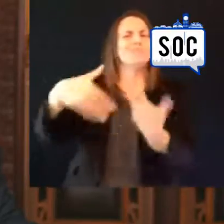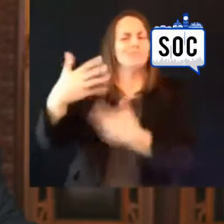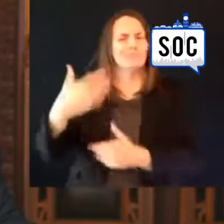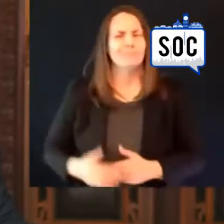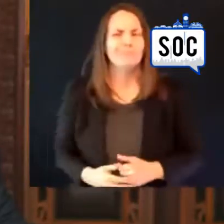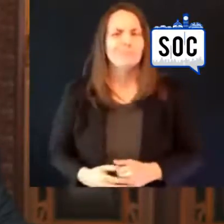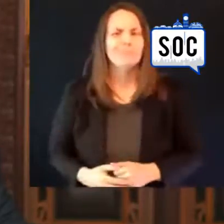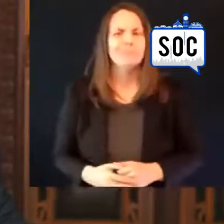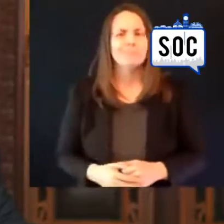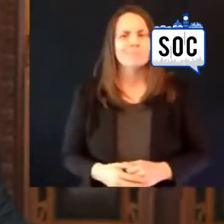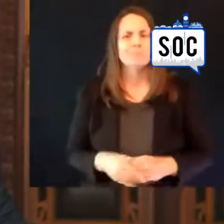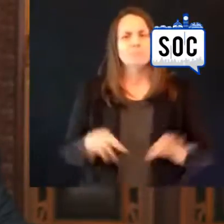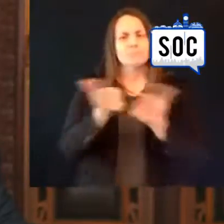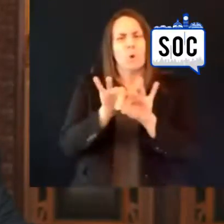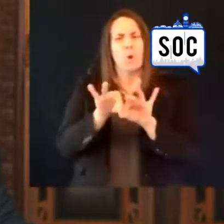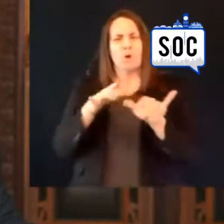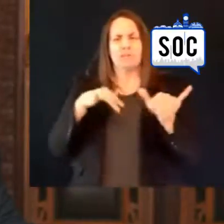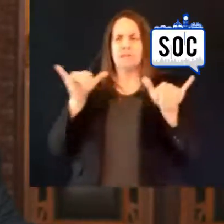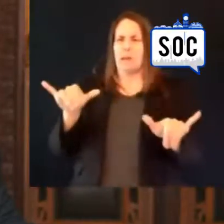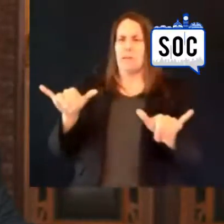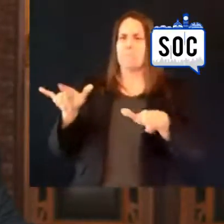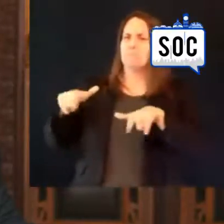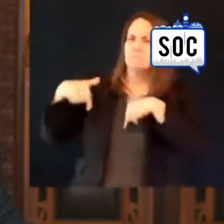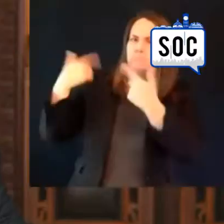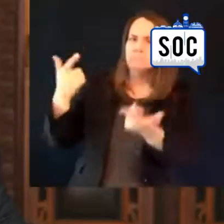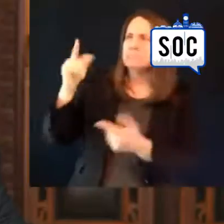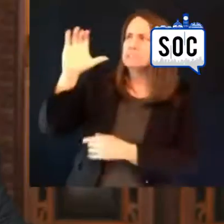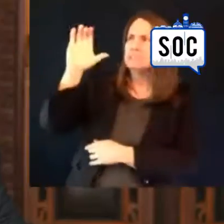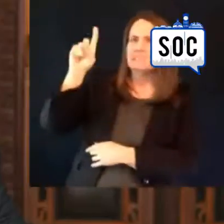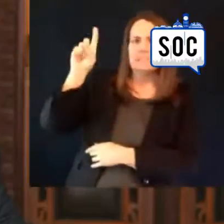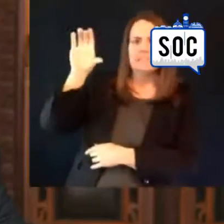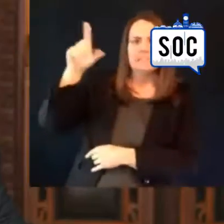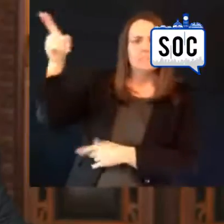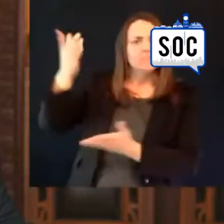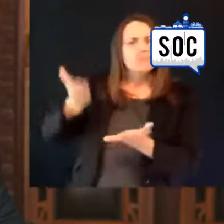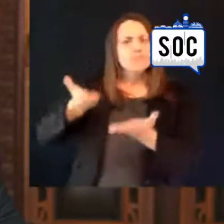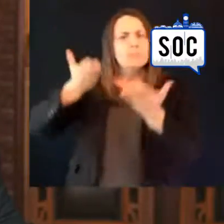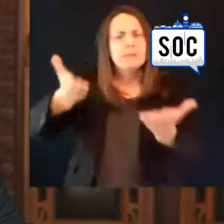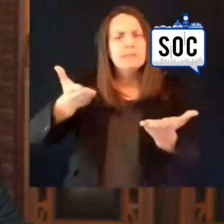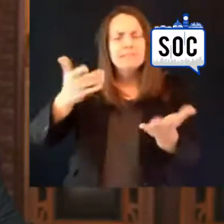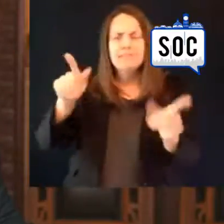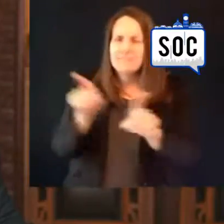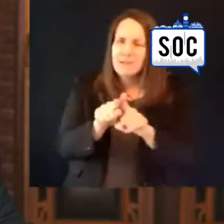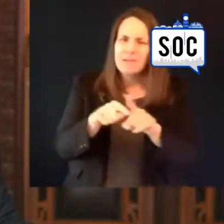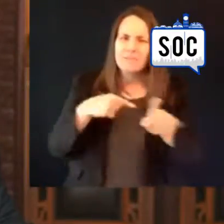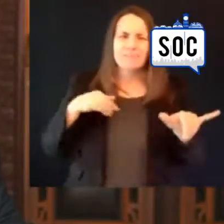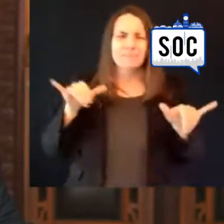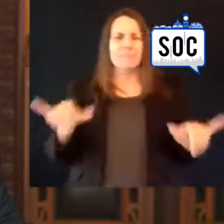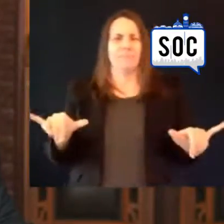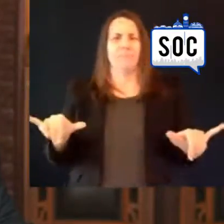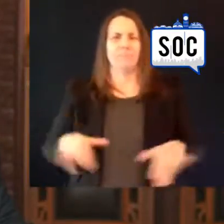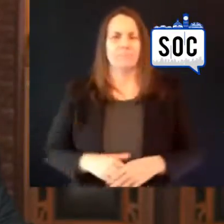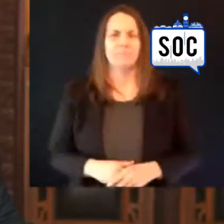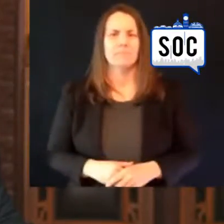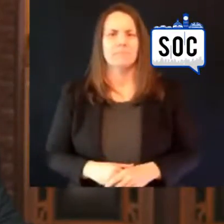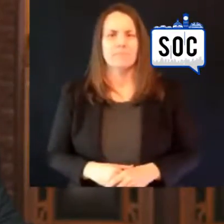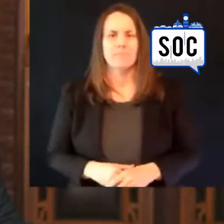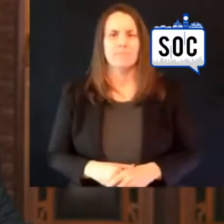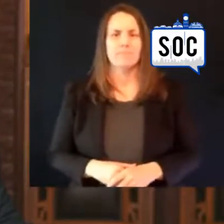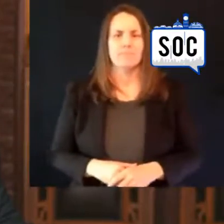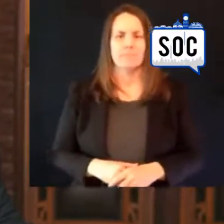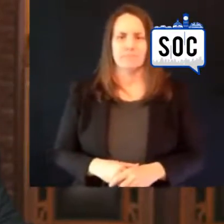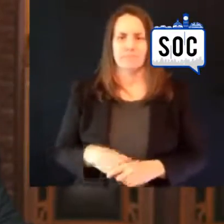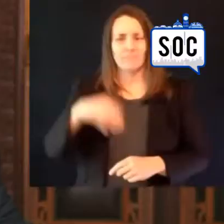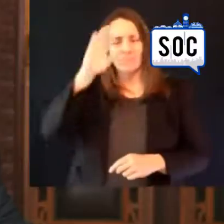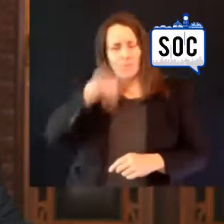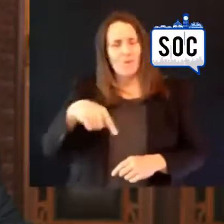recommendations. We can beat this virus, but we've got to do it together. So let's hang in there and let's get through this spring